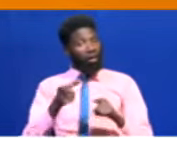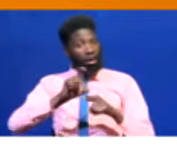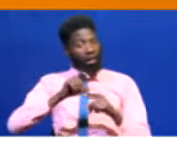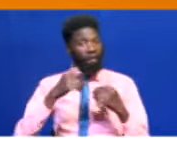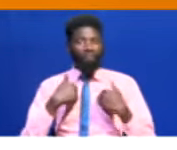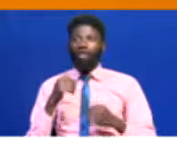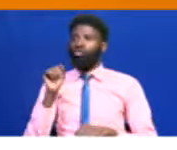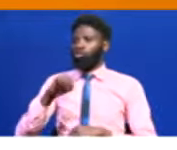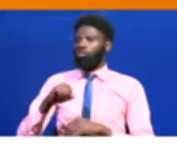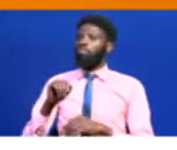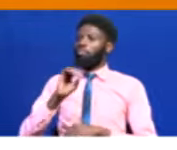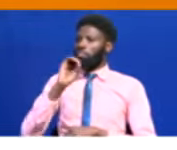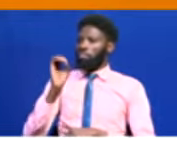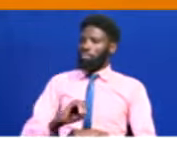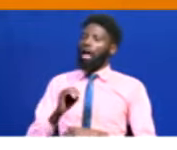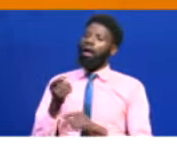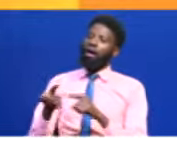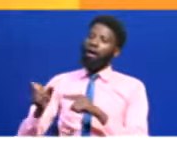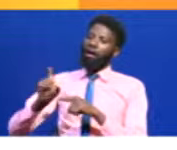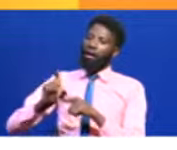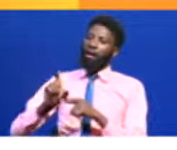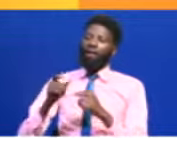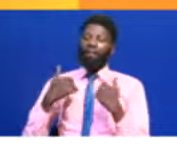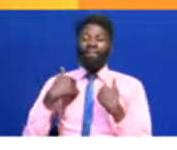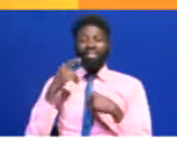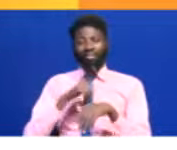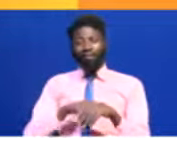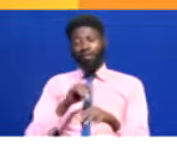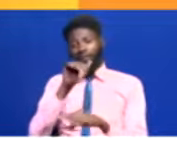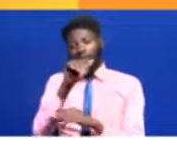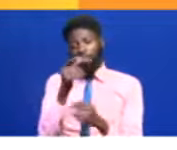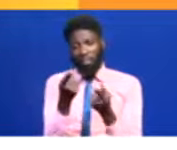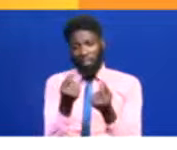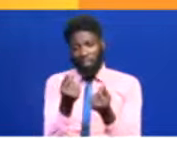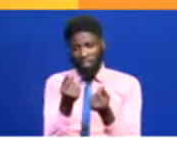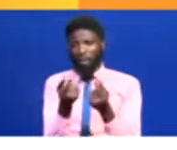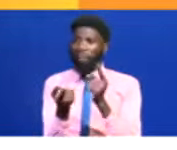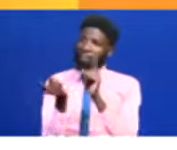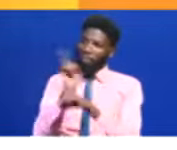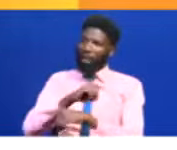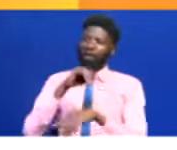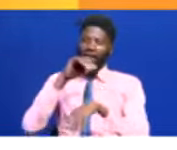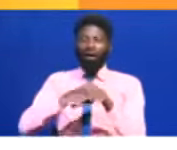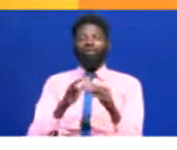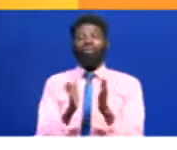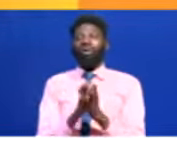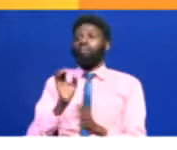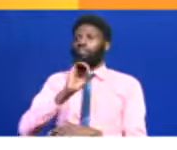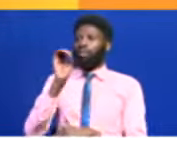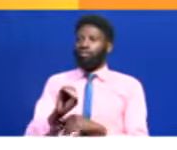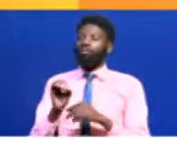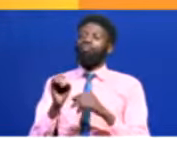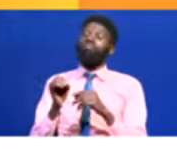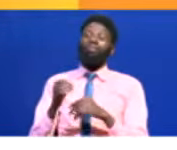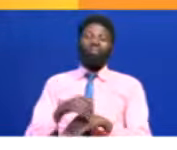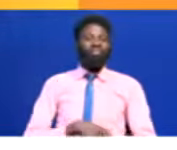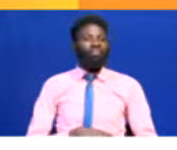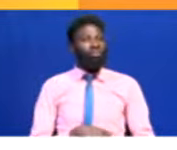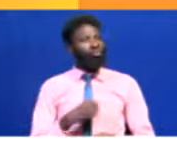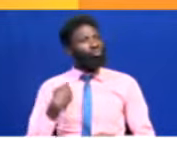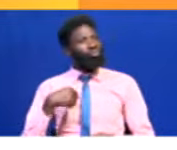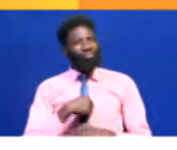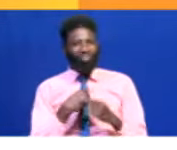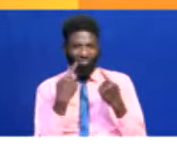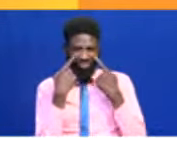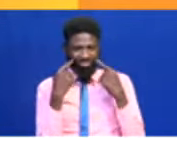They do. So once you ask for your refund, you get it with the interest accrued, mm-hmm. yes. Now, we have seen now